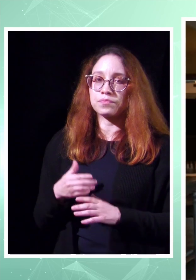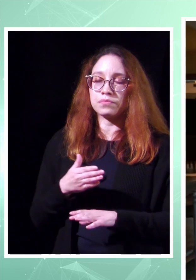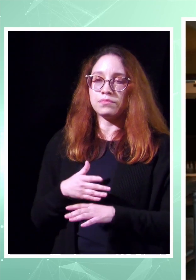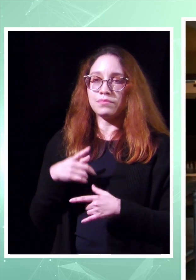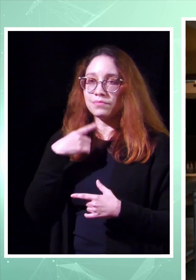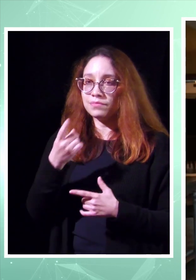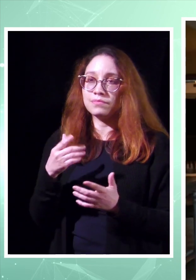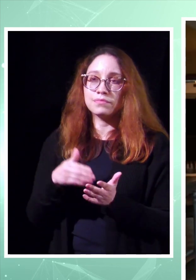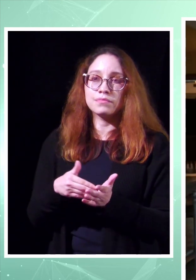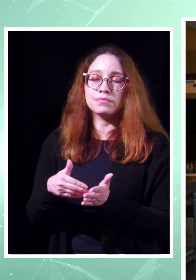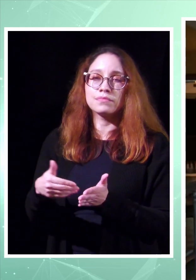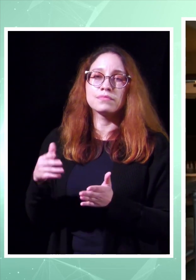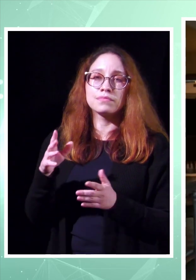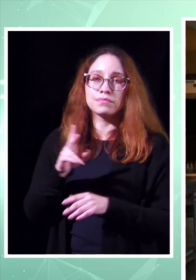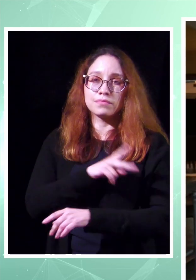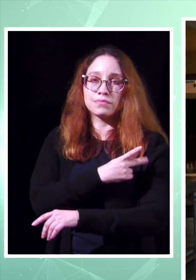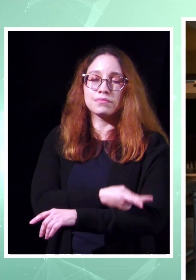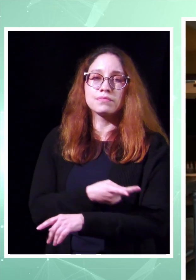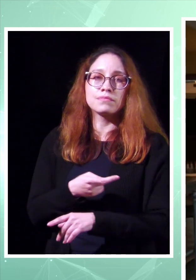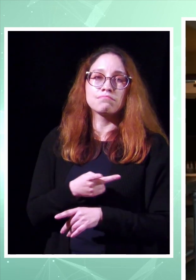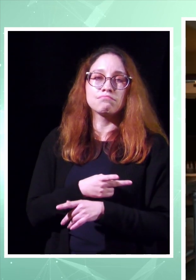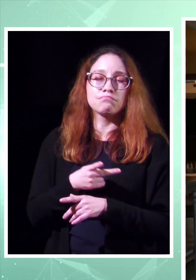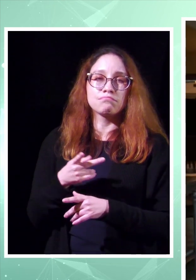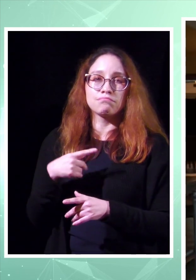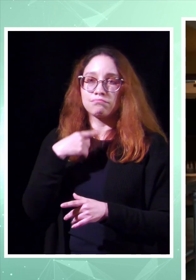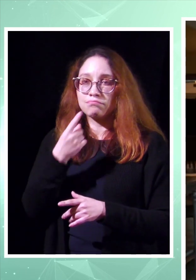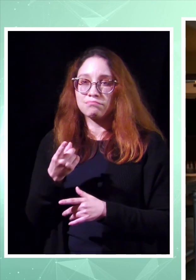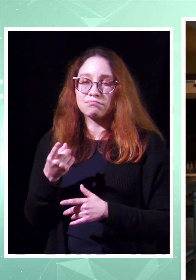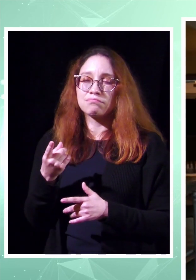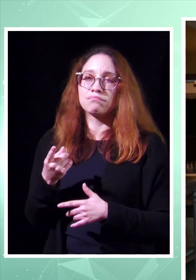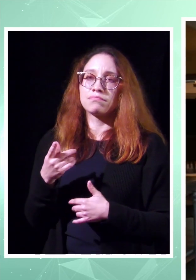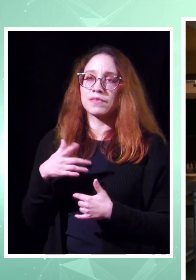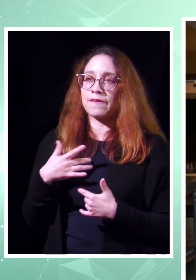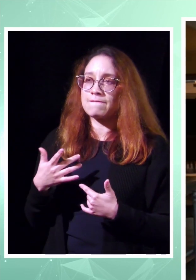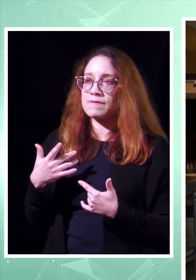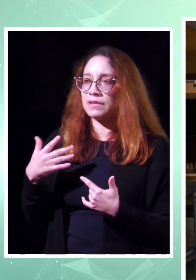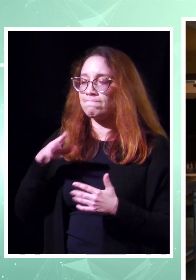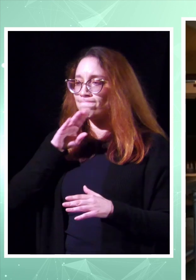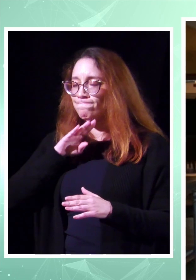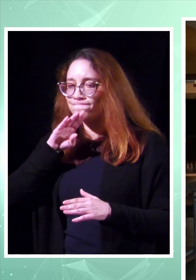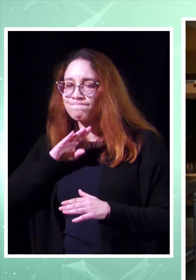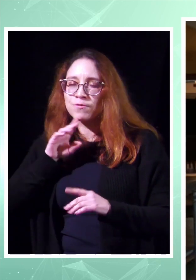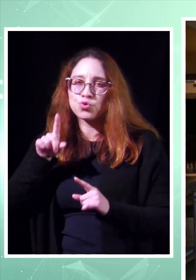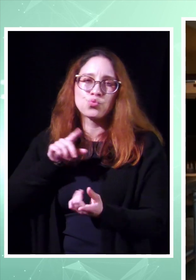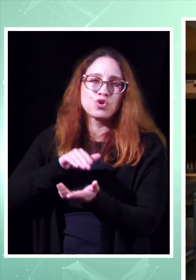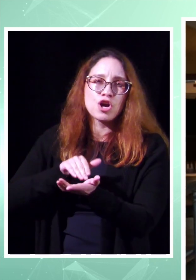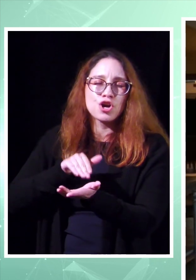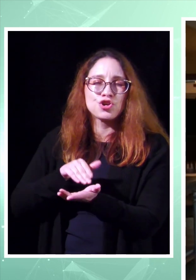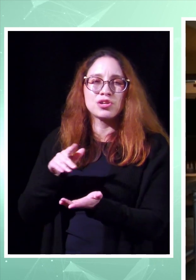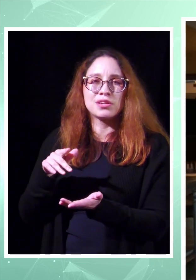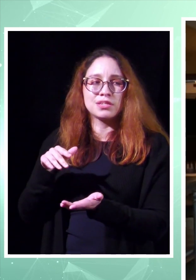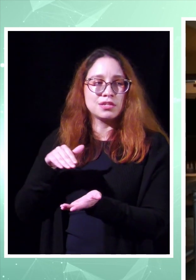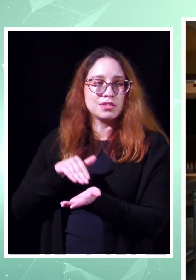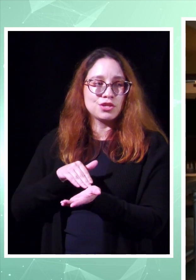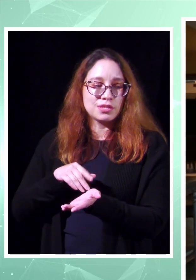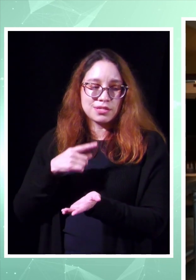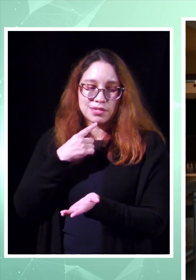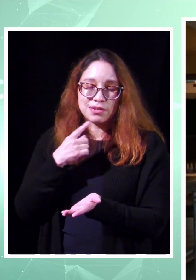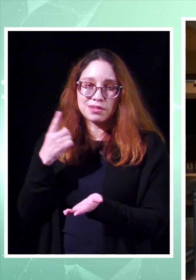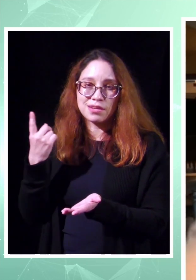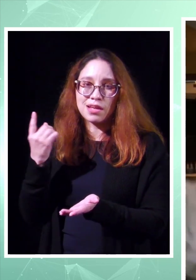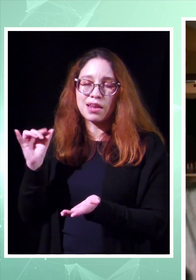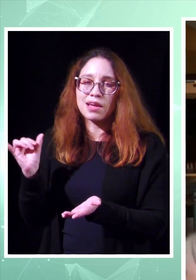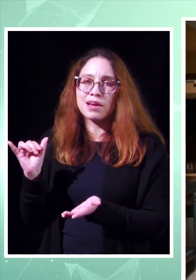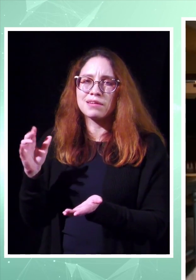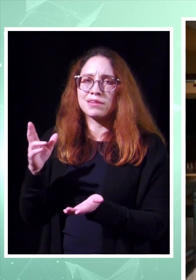can't tell you how often a patient expresses frustration having seen one of their doctors, and the doctor says something